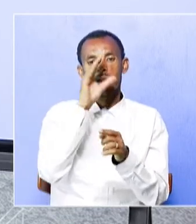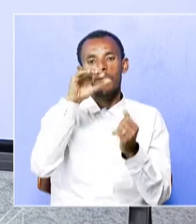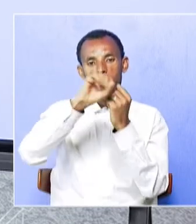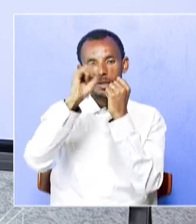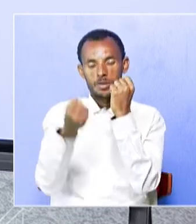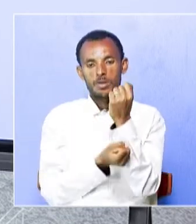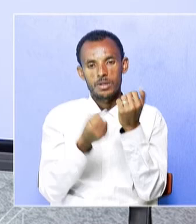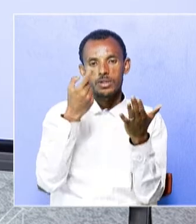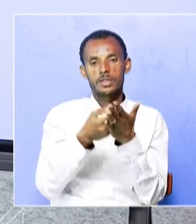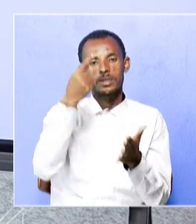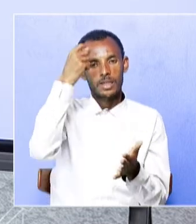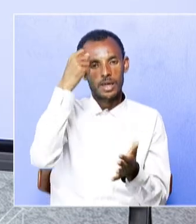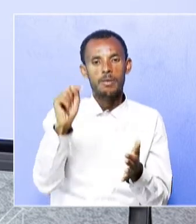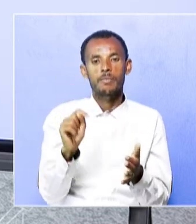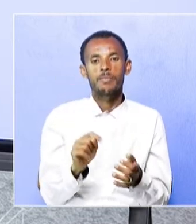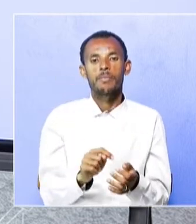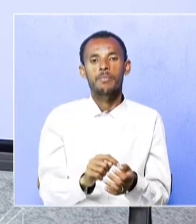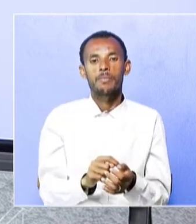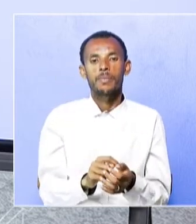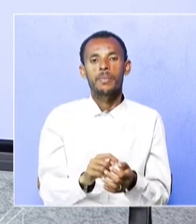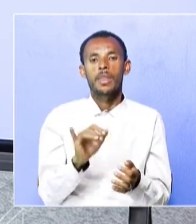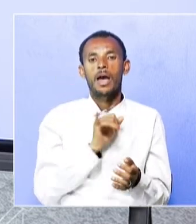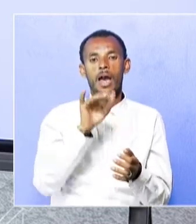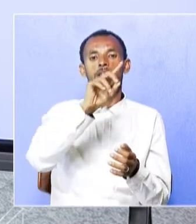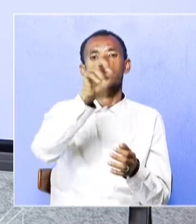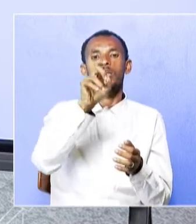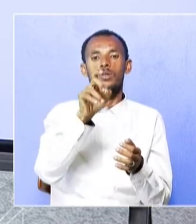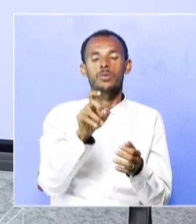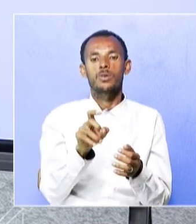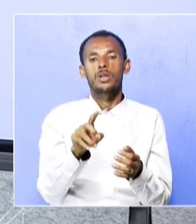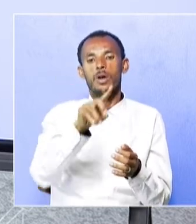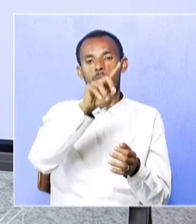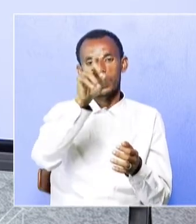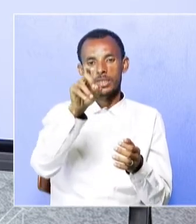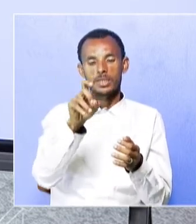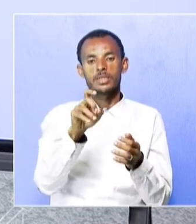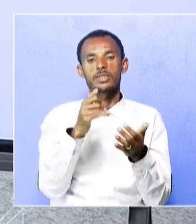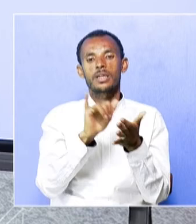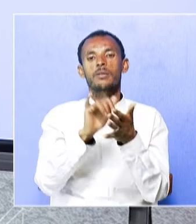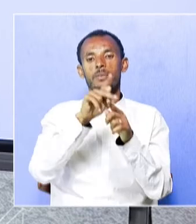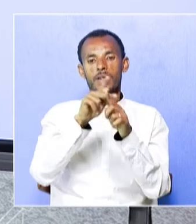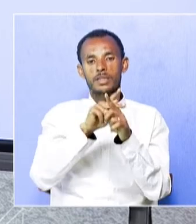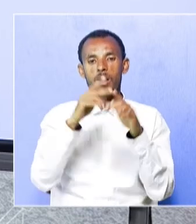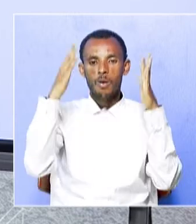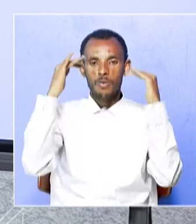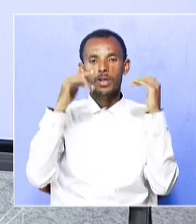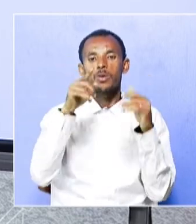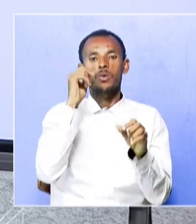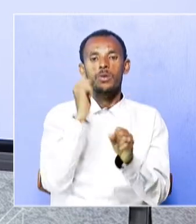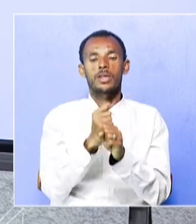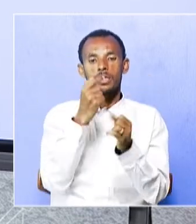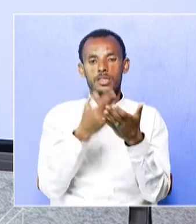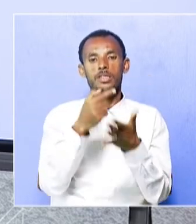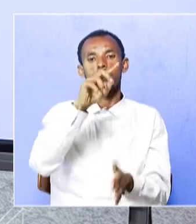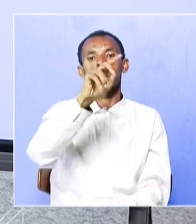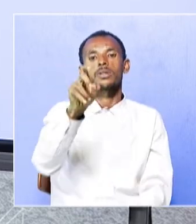on this theorem, I asked you a certain question to practice it. Hopefully you did those